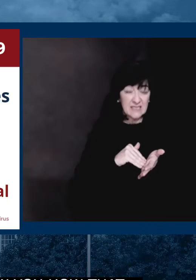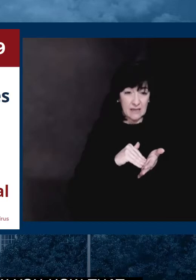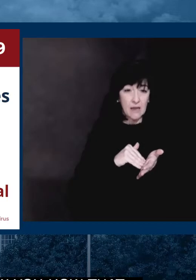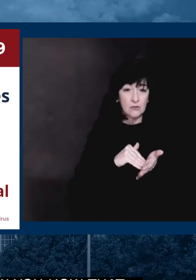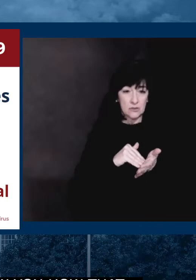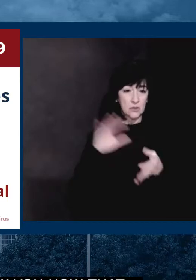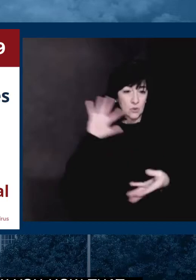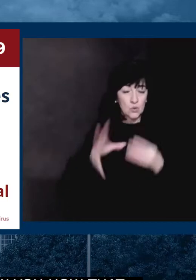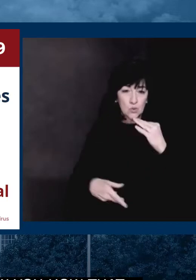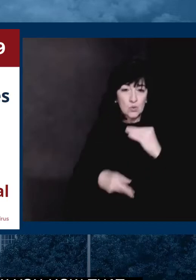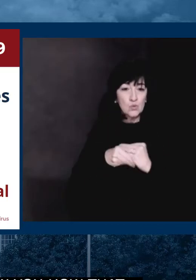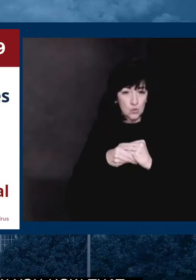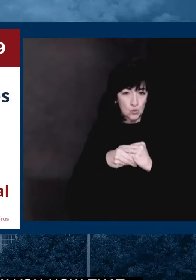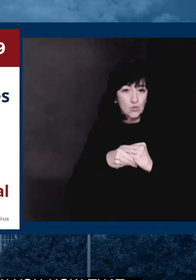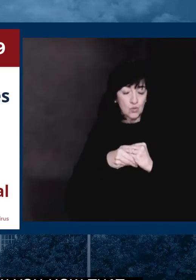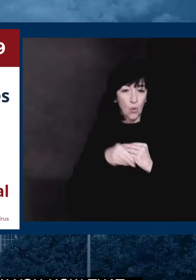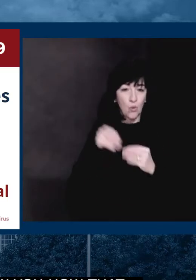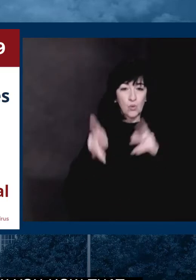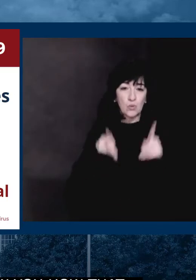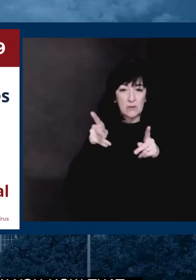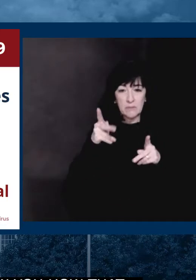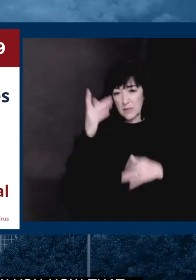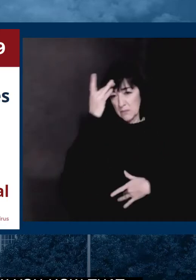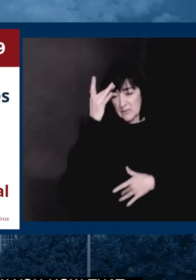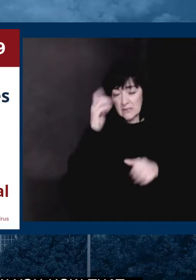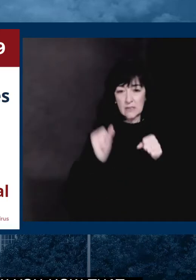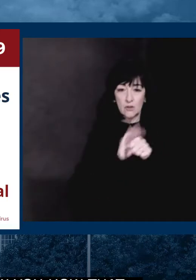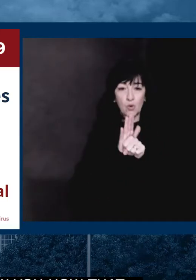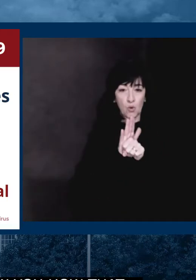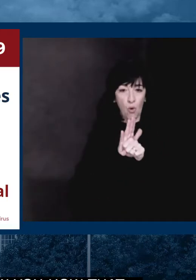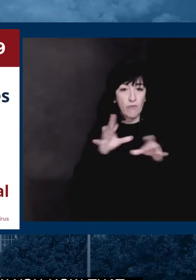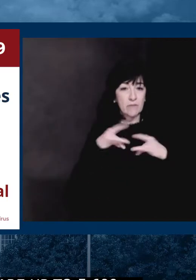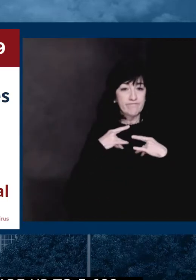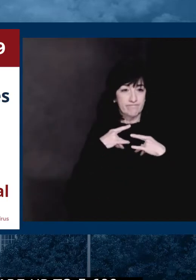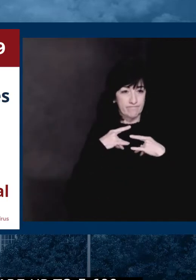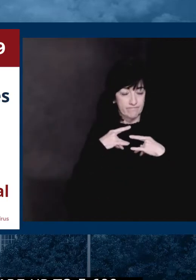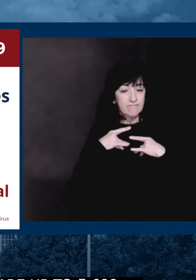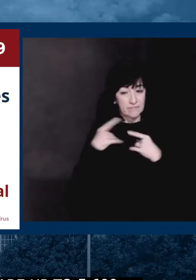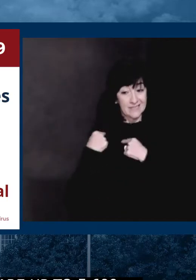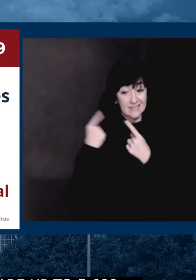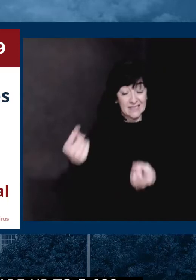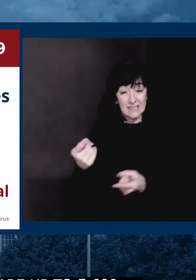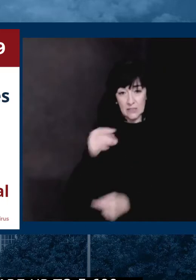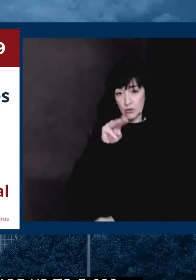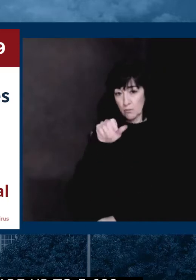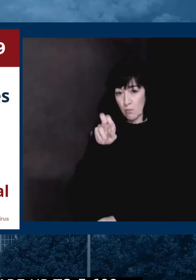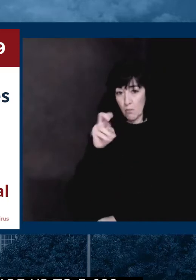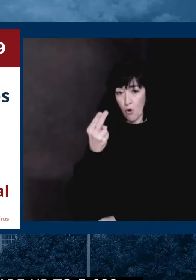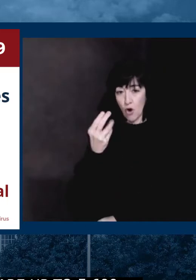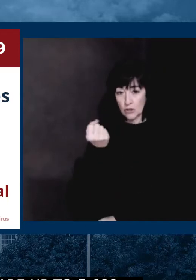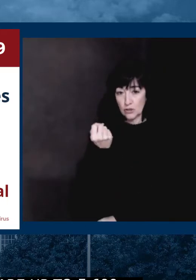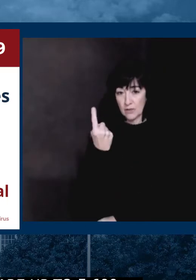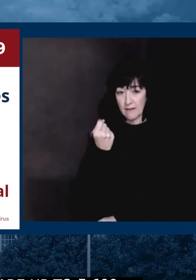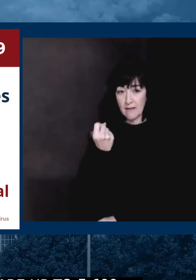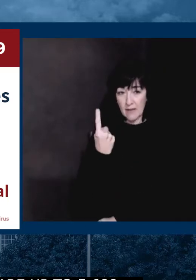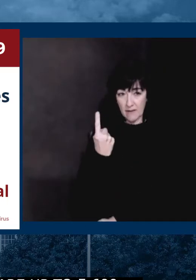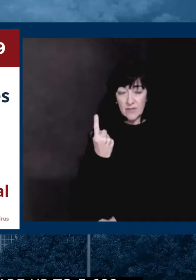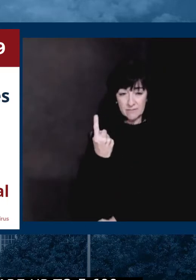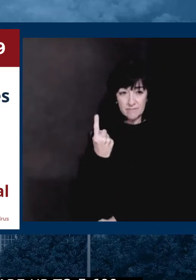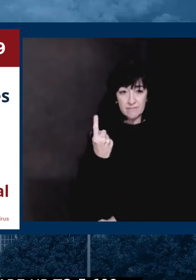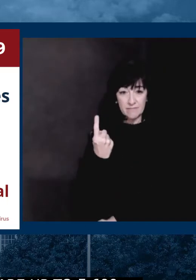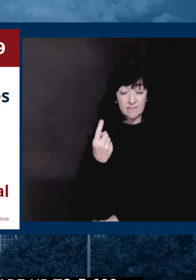positive case arrived in Delaware back March the 11th. Sadly, 898 total lives